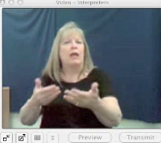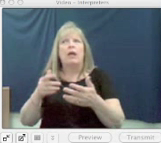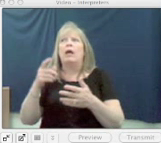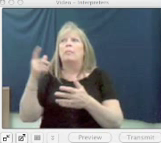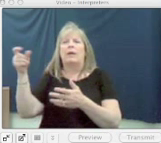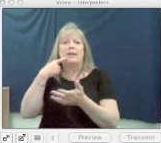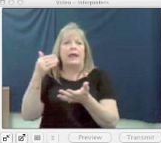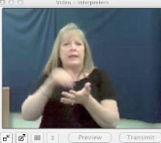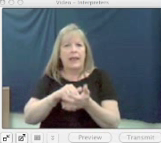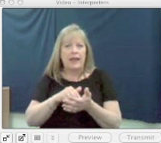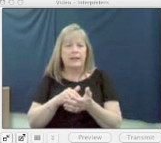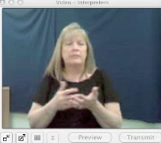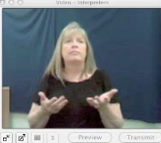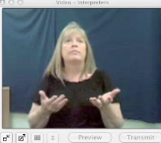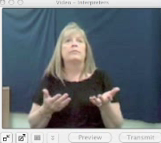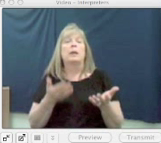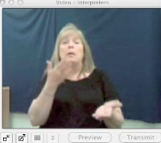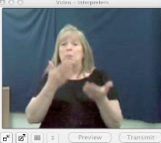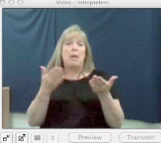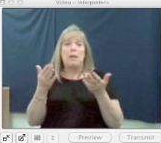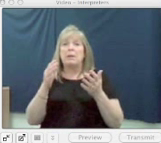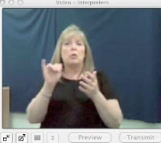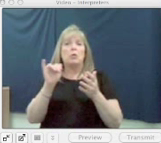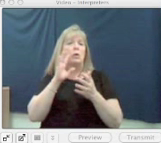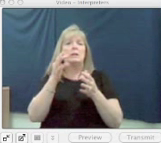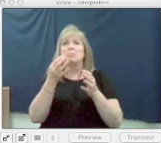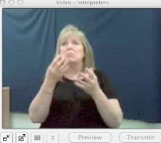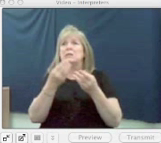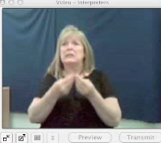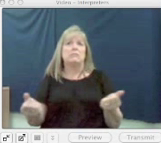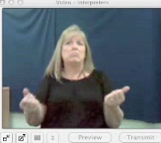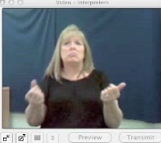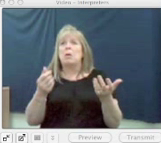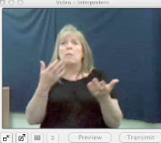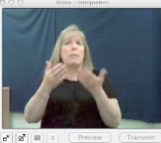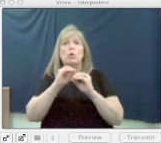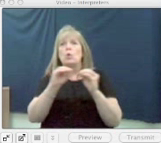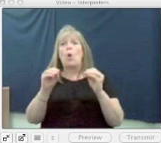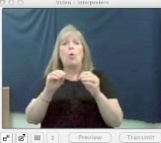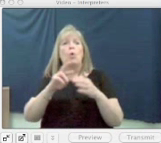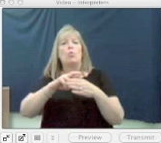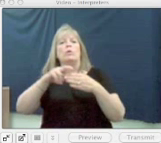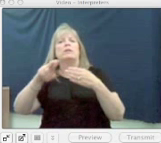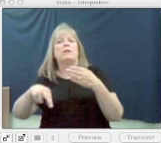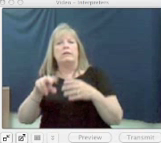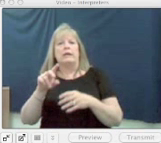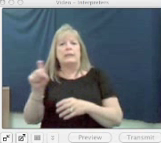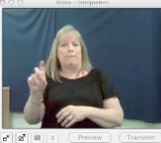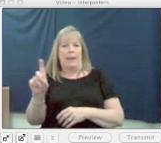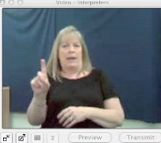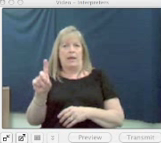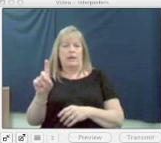There may be resolution at that point. You don't have to have a resulting demand. But suppose the teacher says,